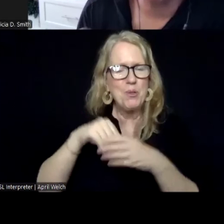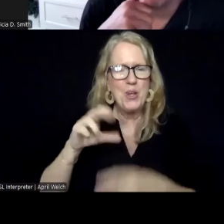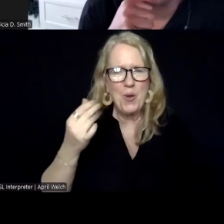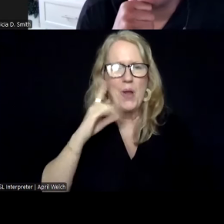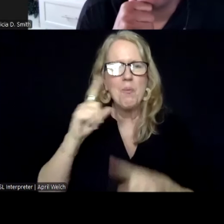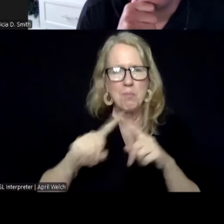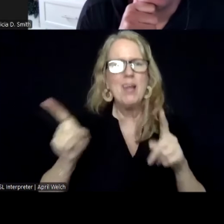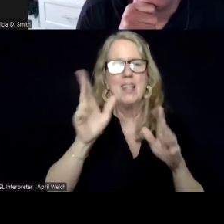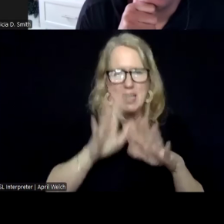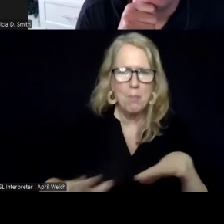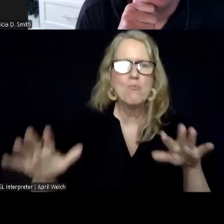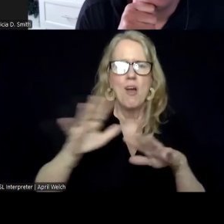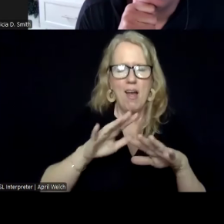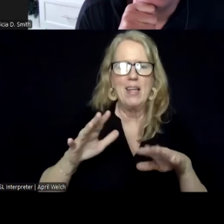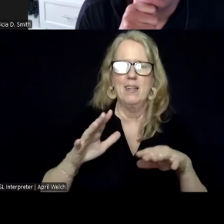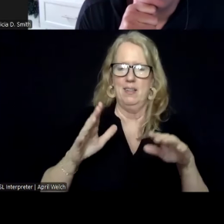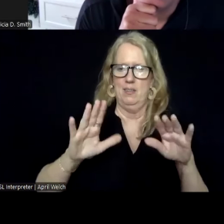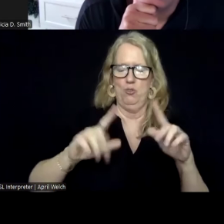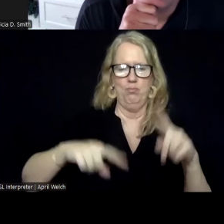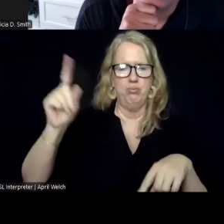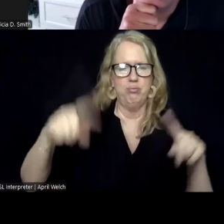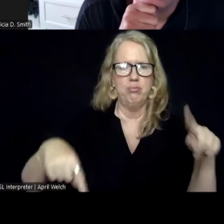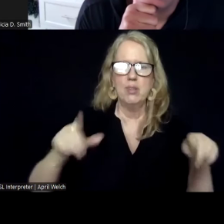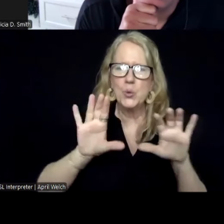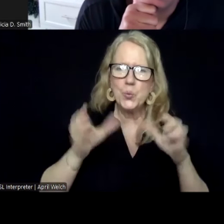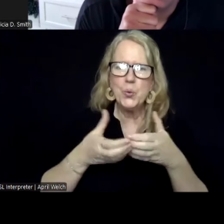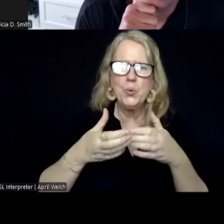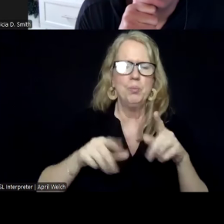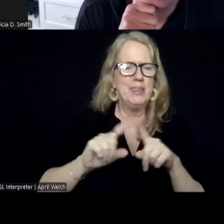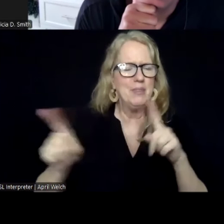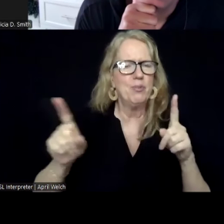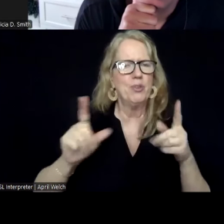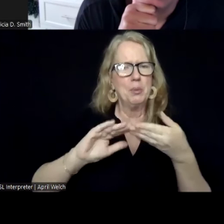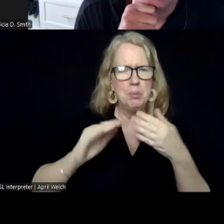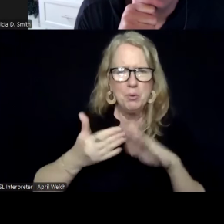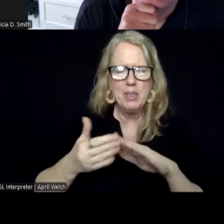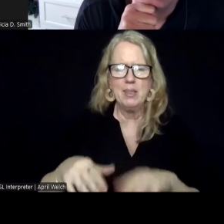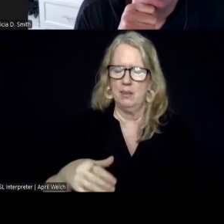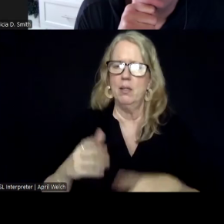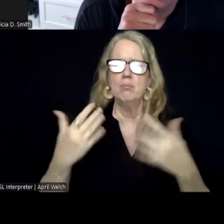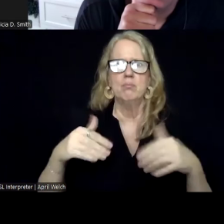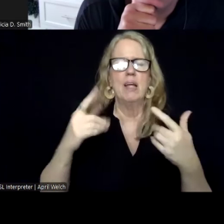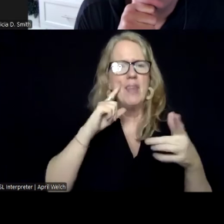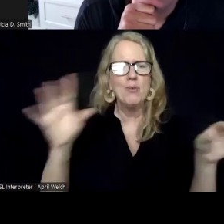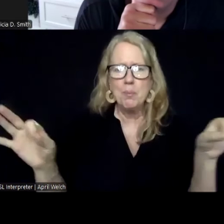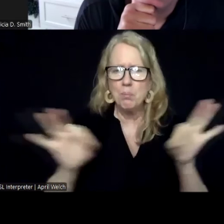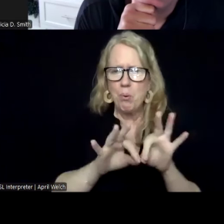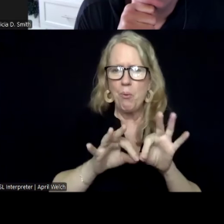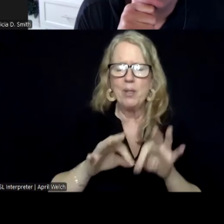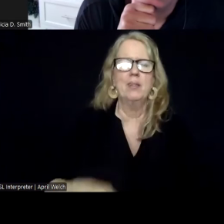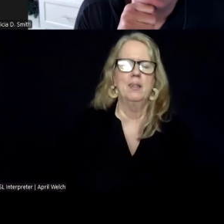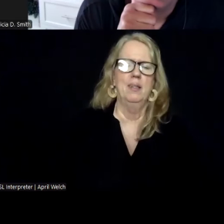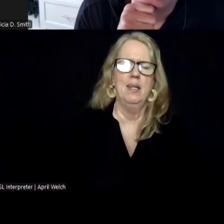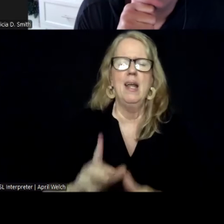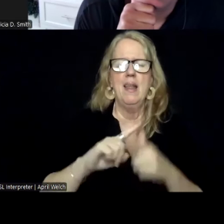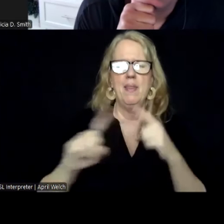broad group of different communities in Ohio. That was important for them to walk alongside